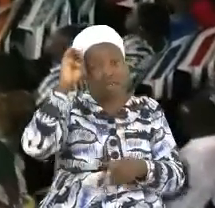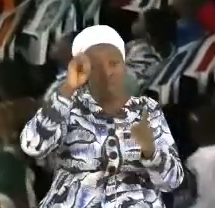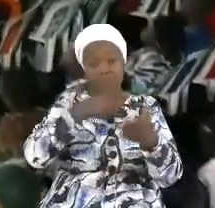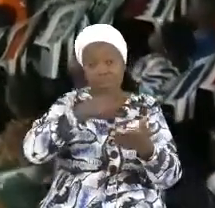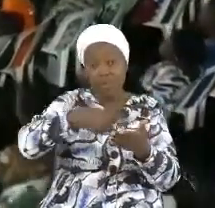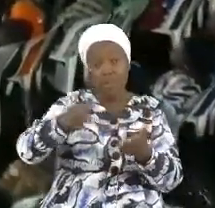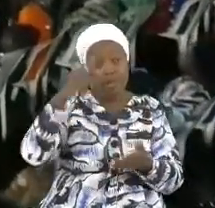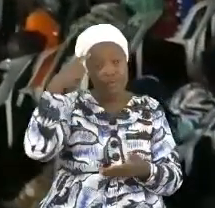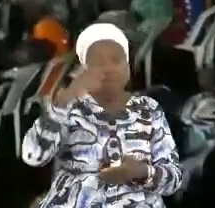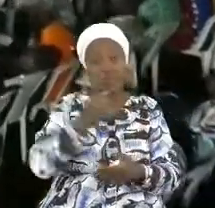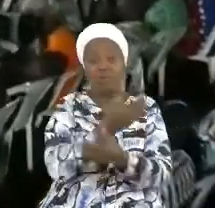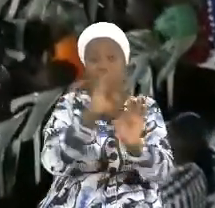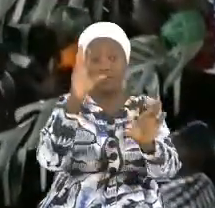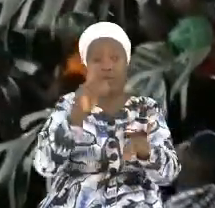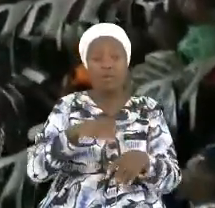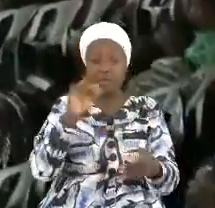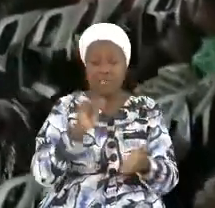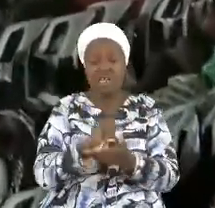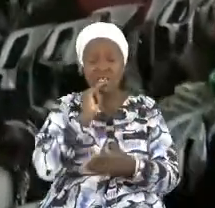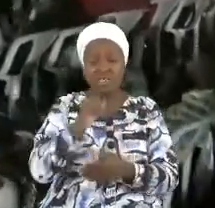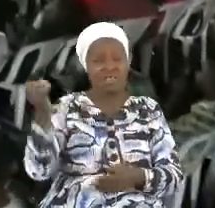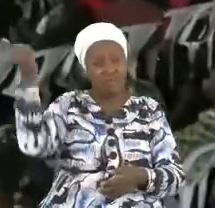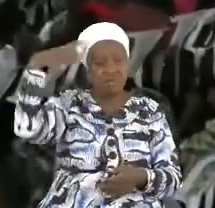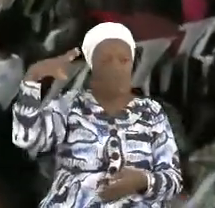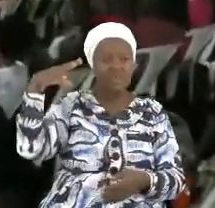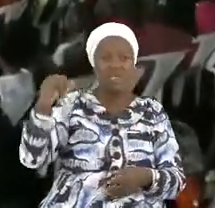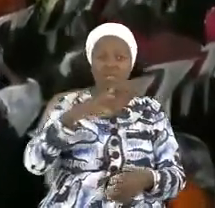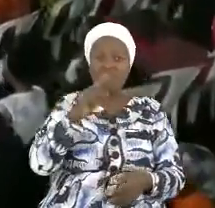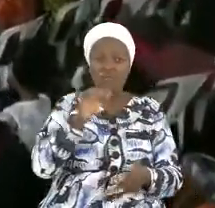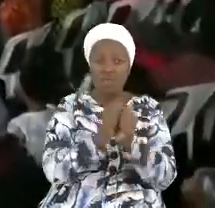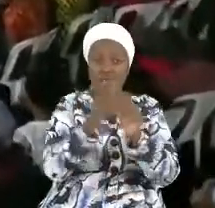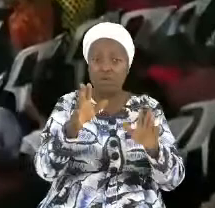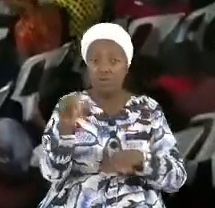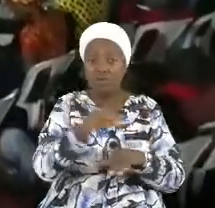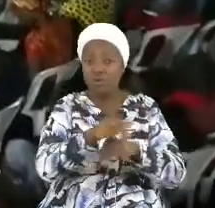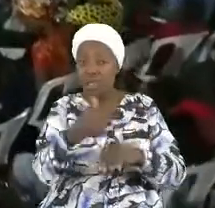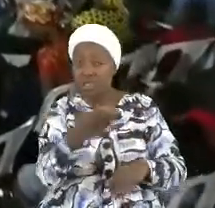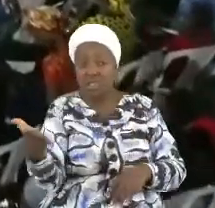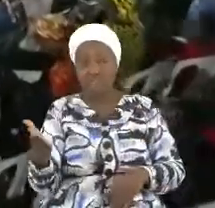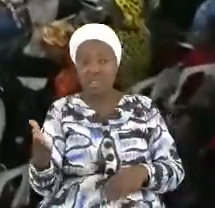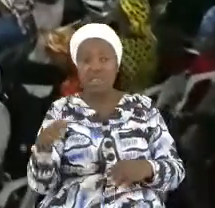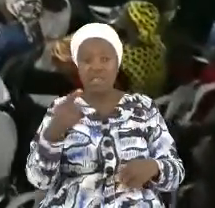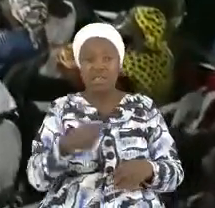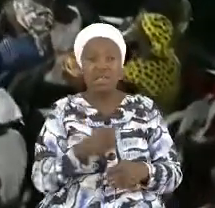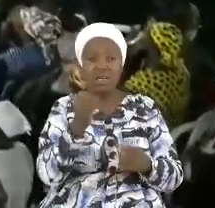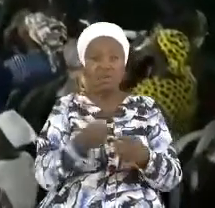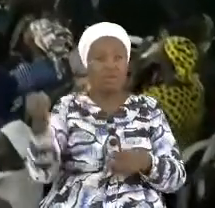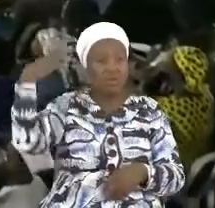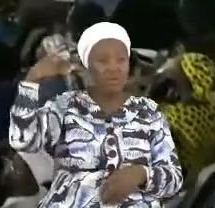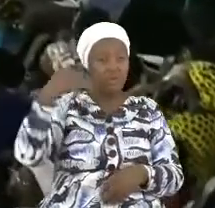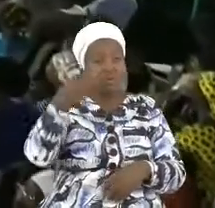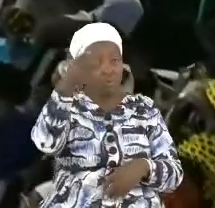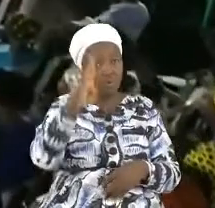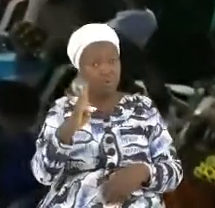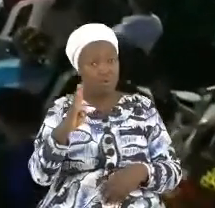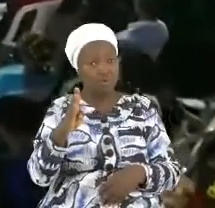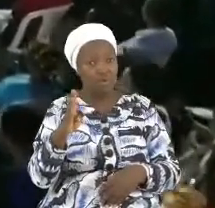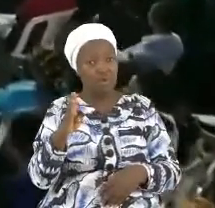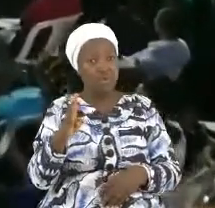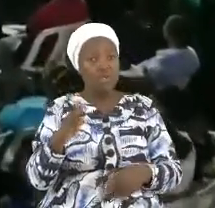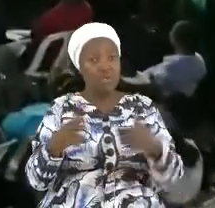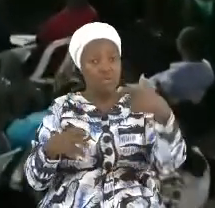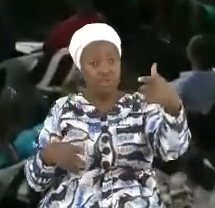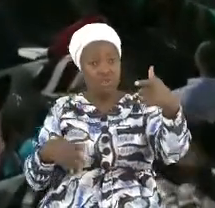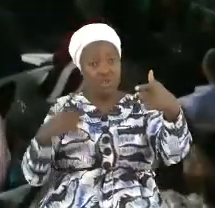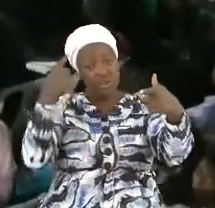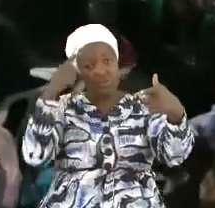Without you doing anything, the grace of God, G for God, R